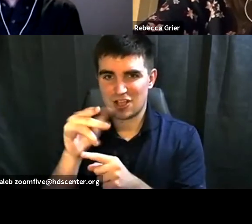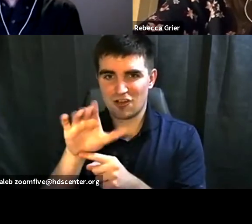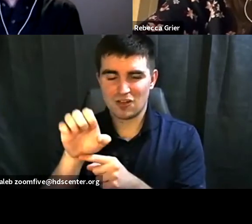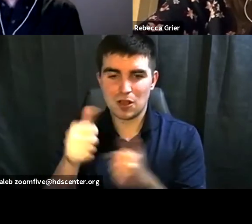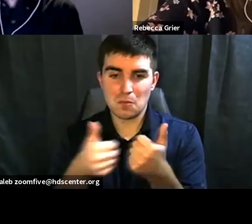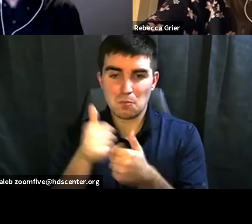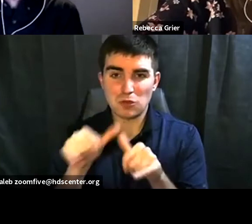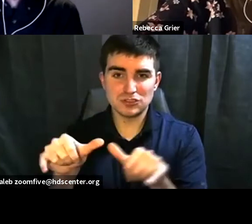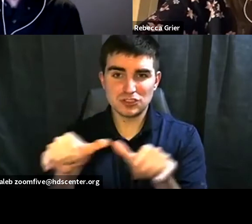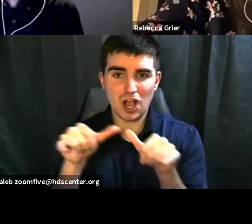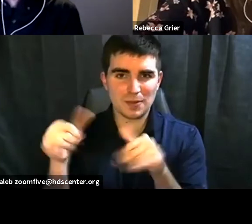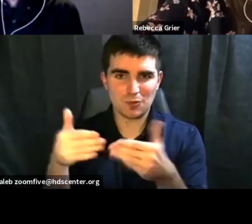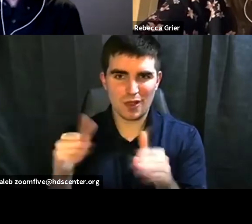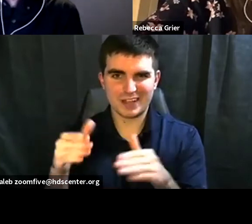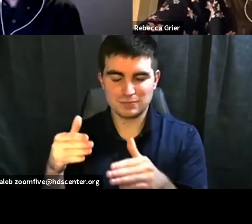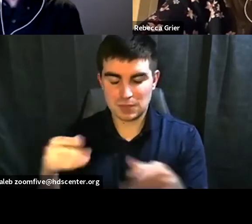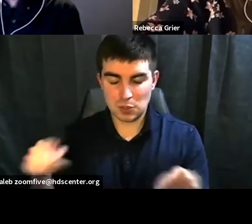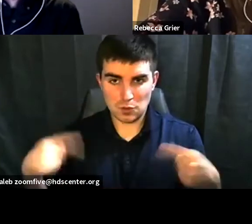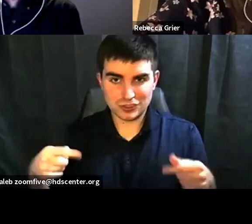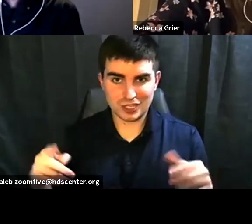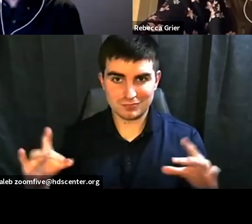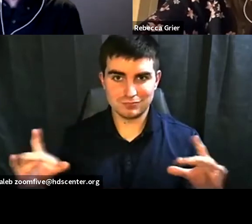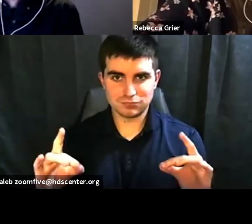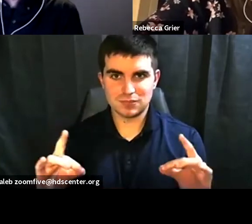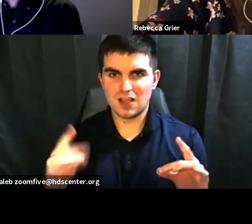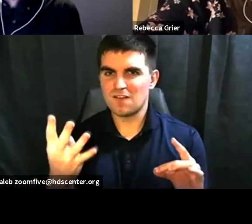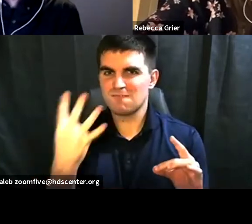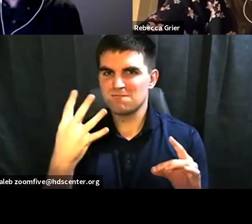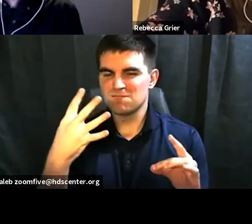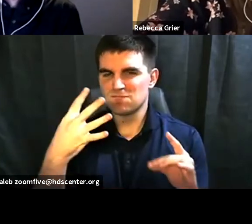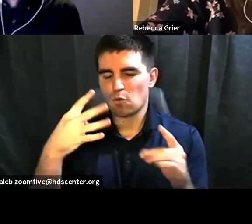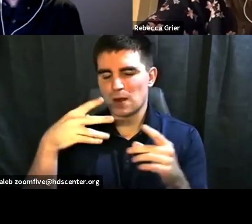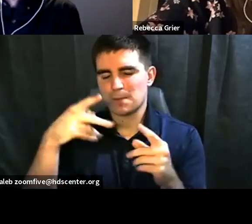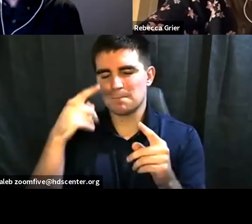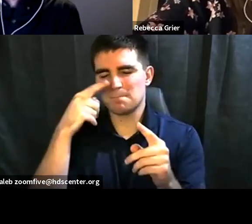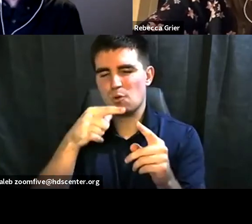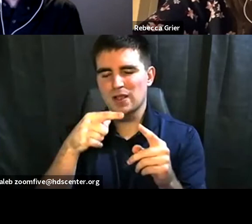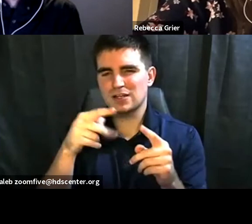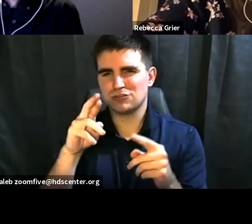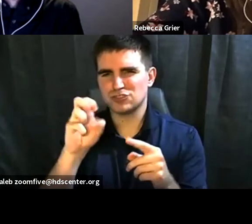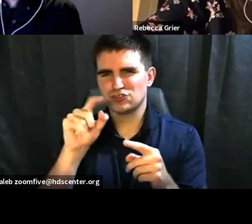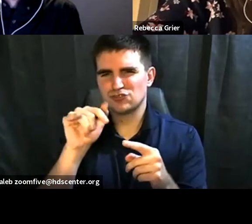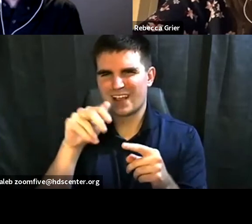down the wheelchair in a vehicle, right, is a 4-point restraint, basically 4 cargo straps.